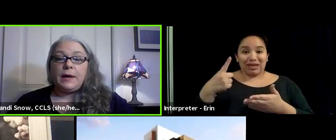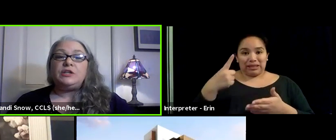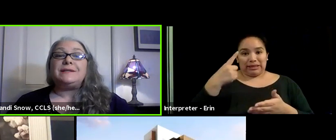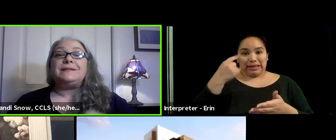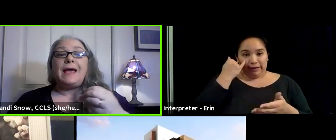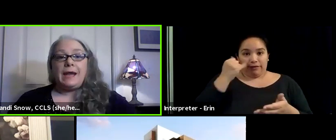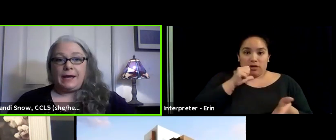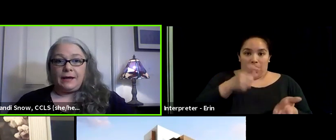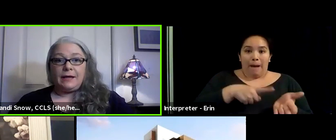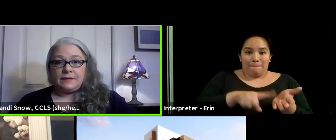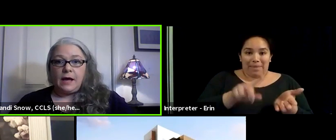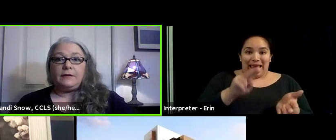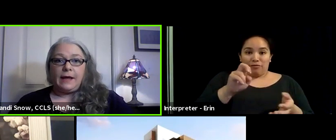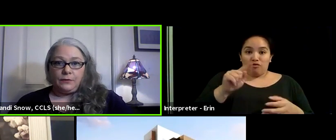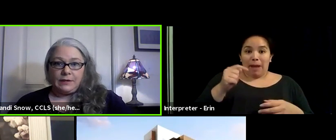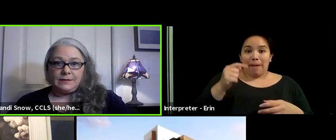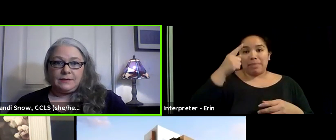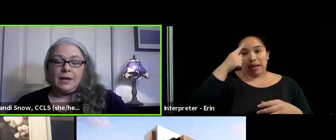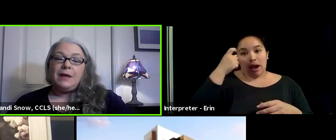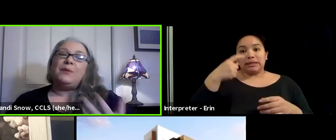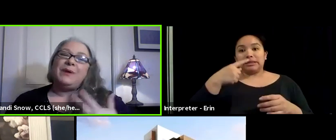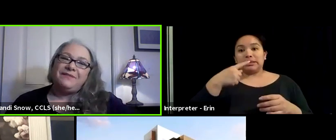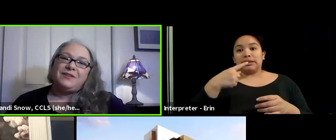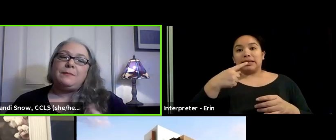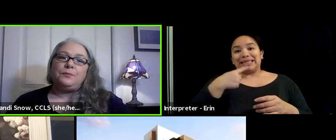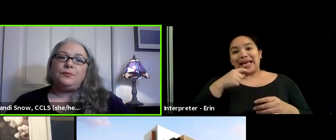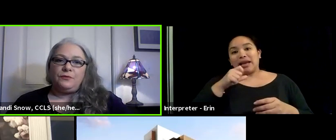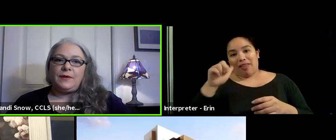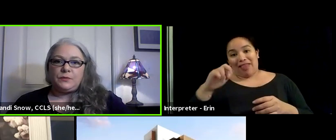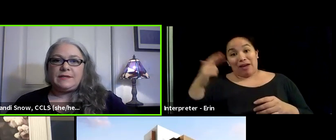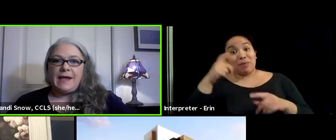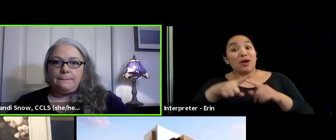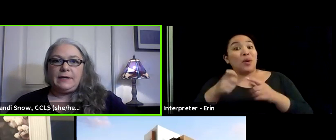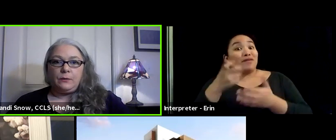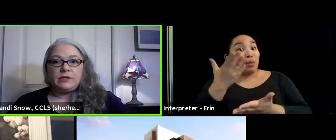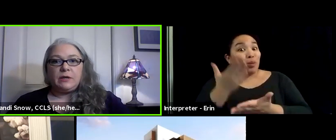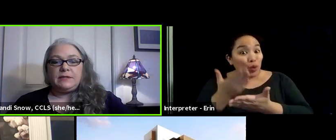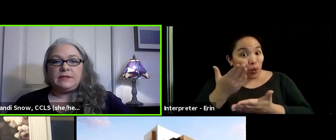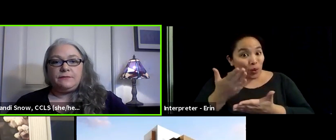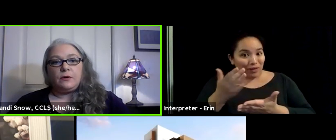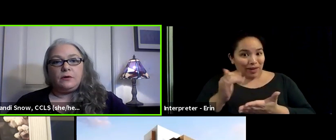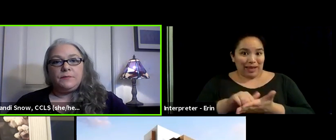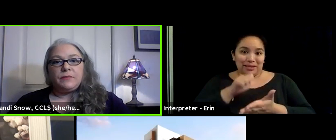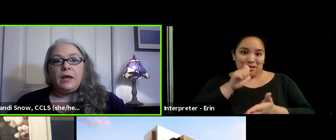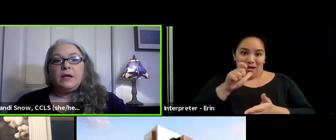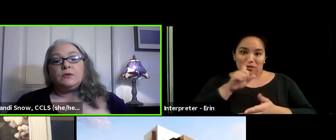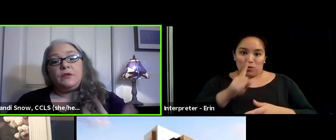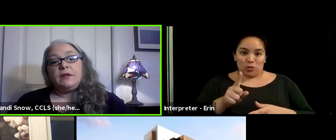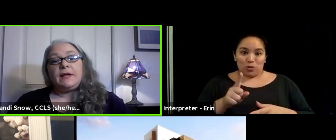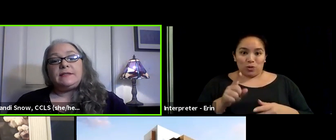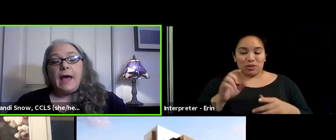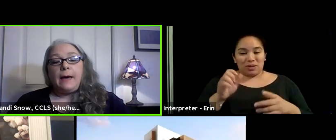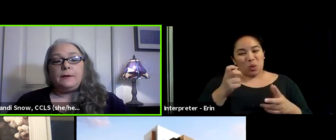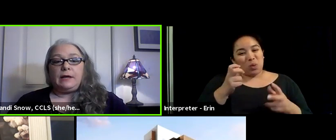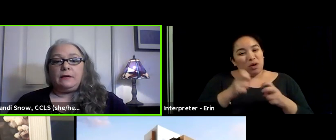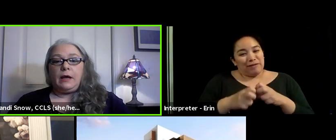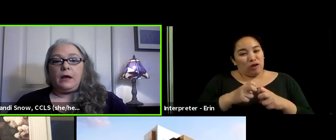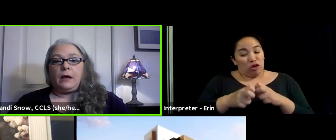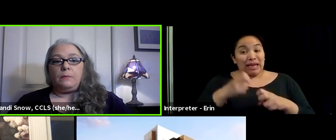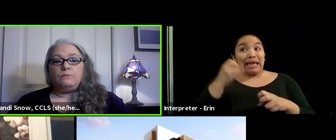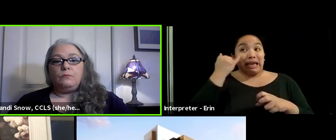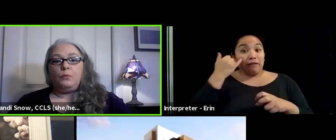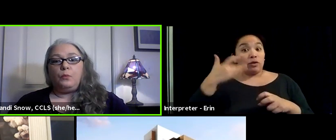rent by just saying it's not that reason, but we have to be able to prove that's what's happening, which can be difficult. So if you think that's